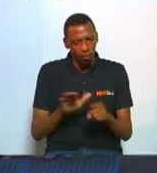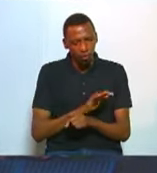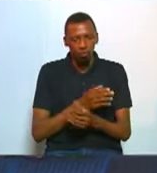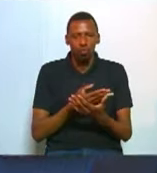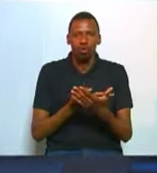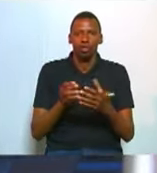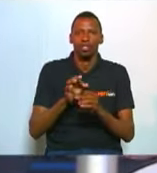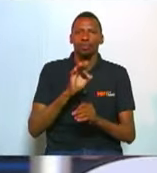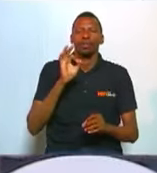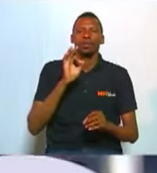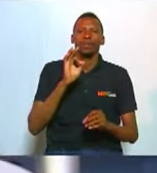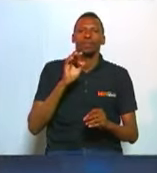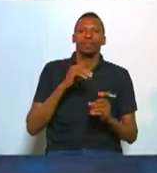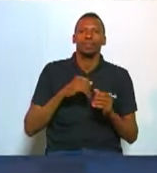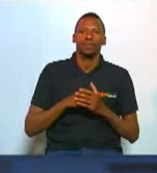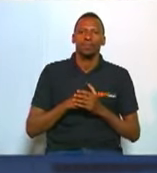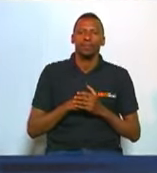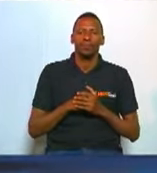life.